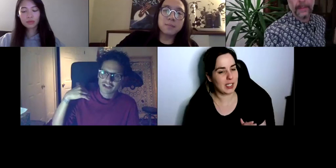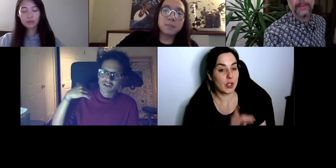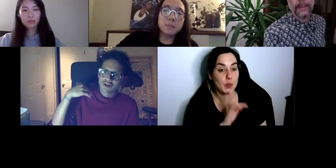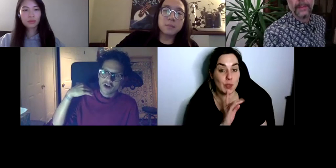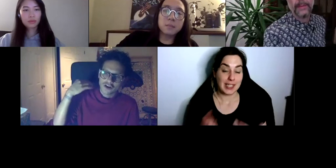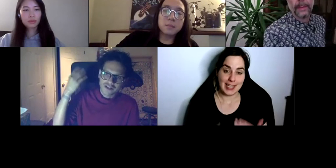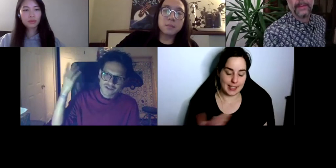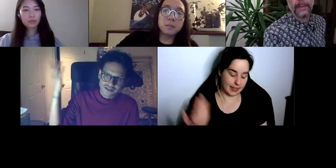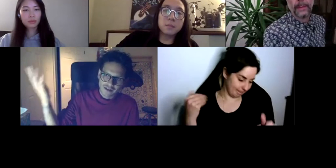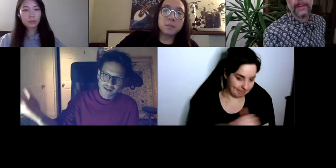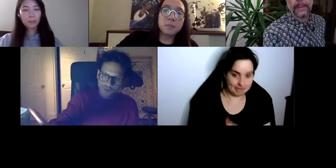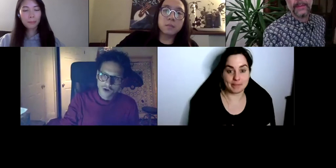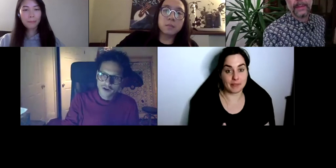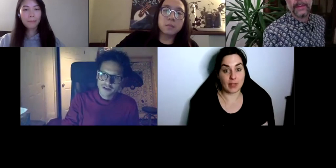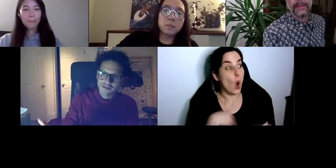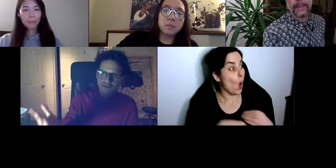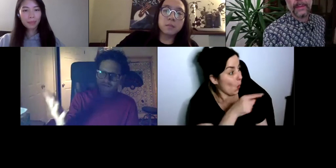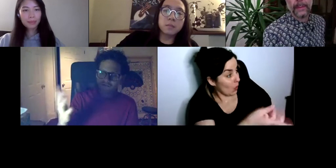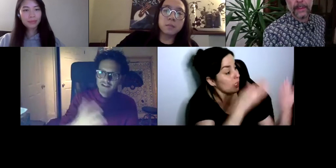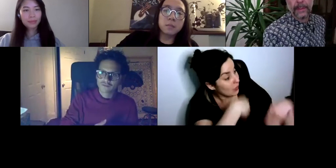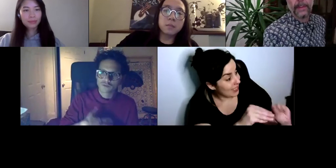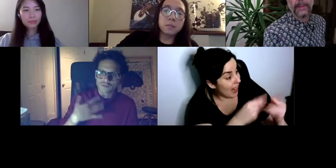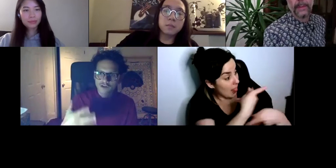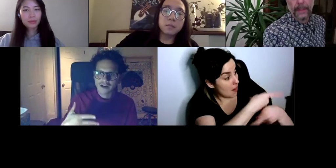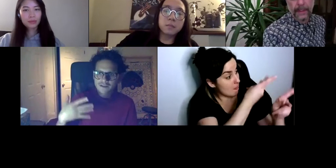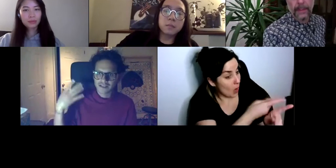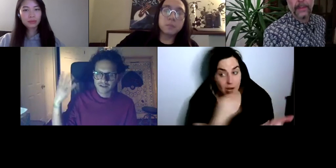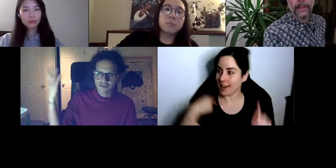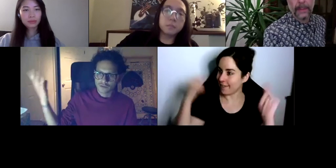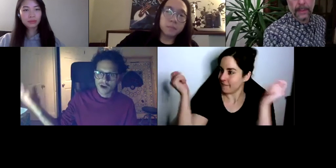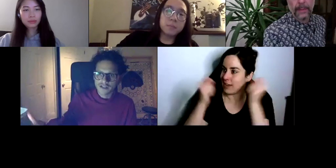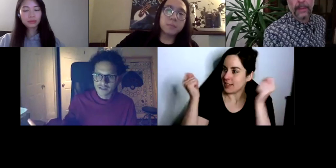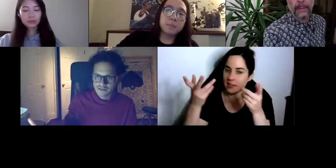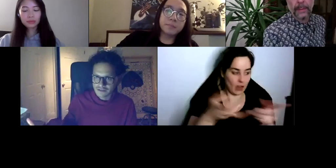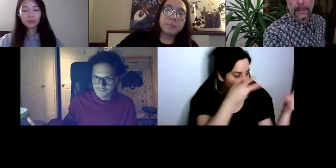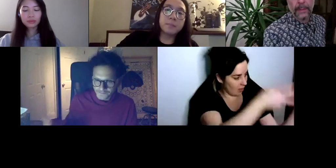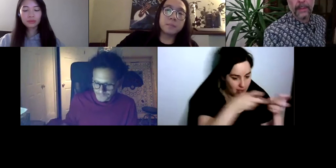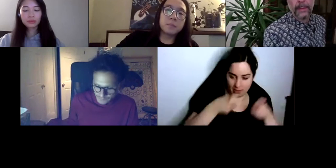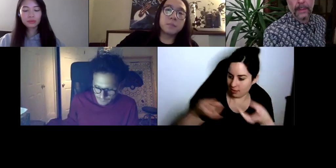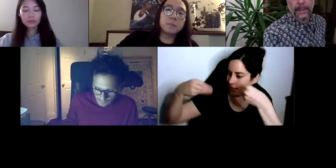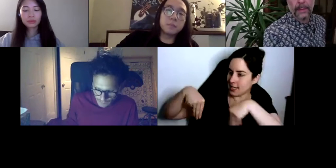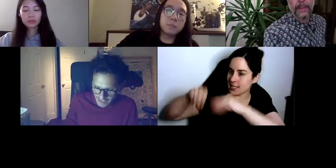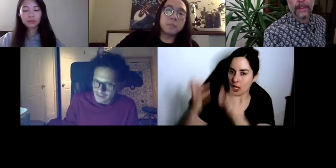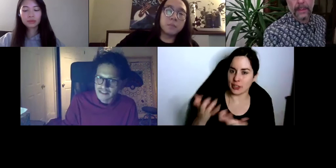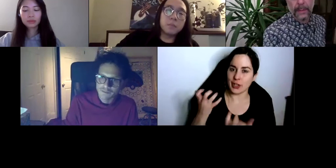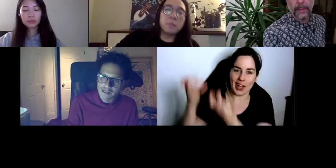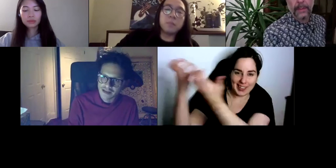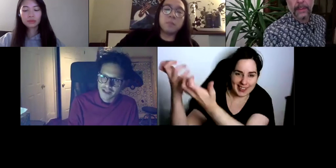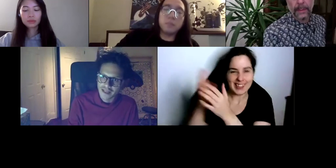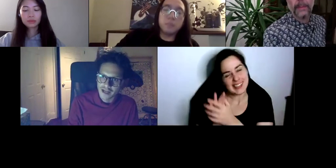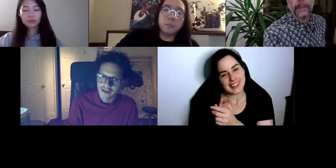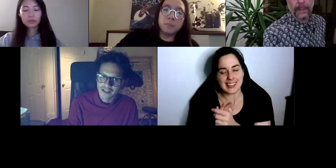like artists are selling their products to the festival, which programs and sells it to an audience. And I think that's a